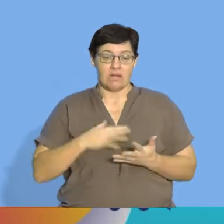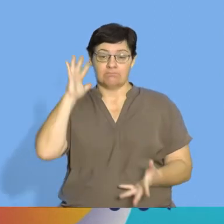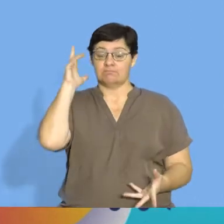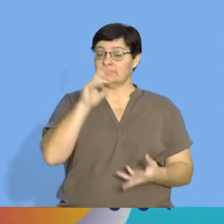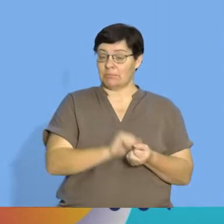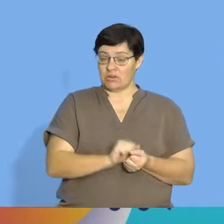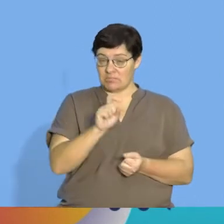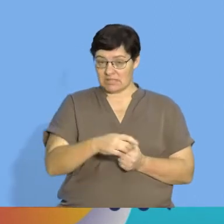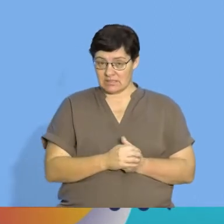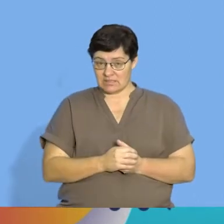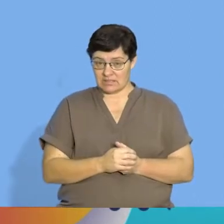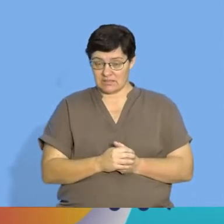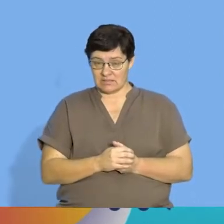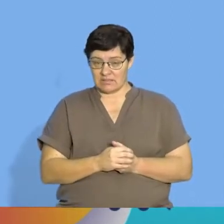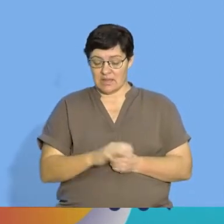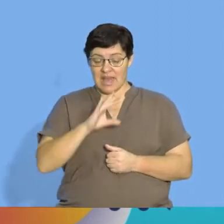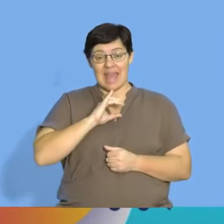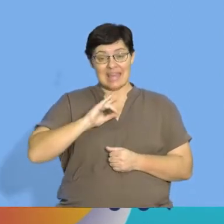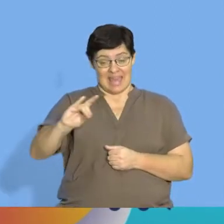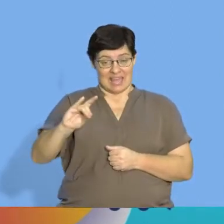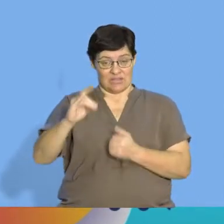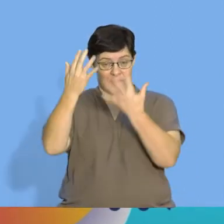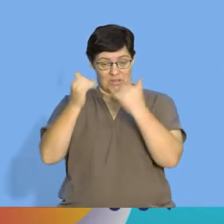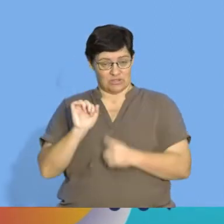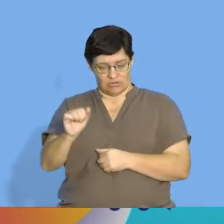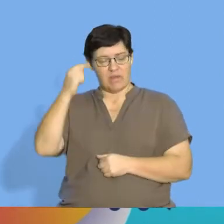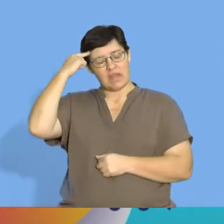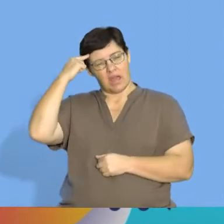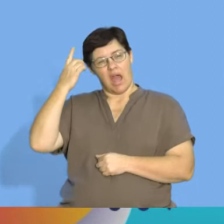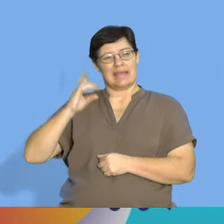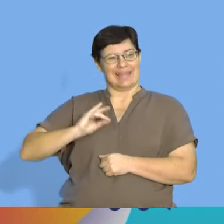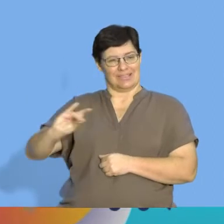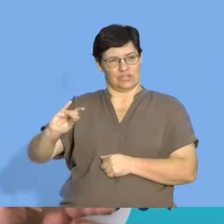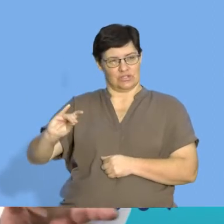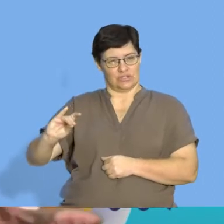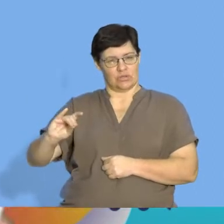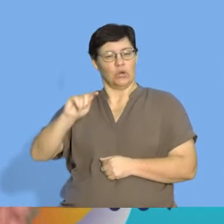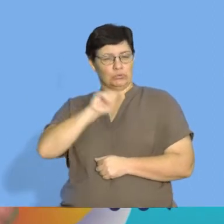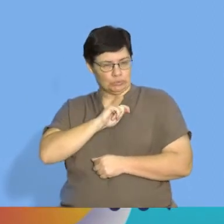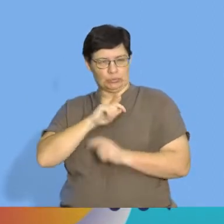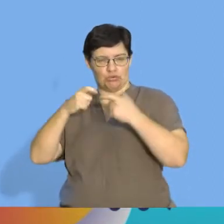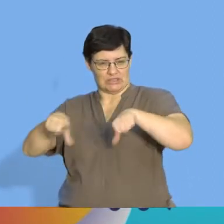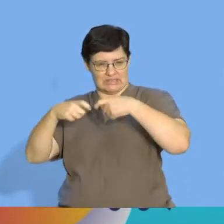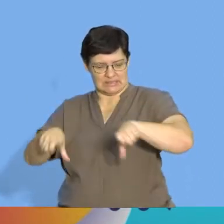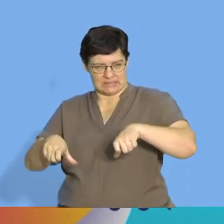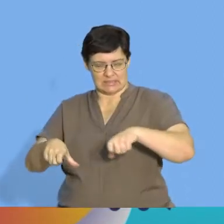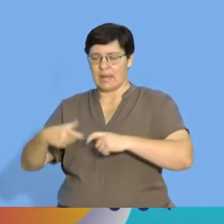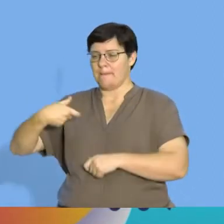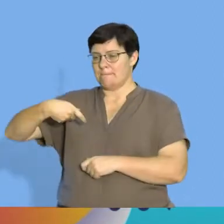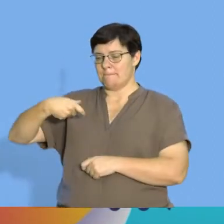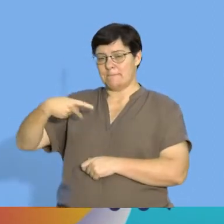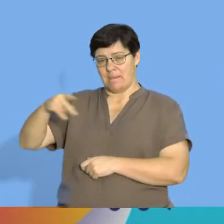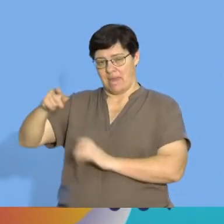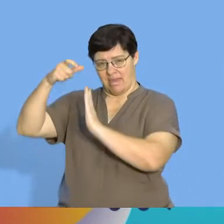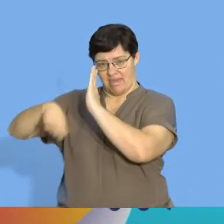clearly, if we have to summarize, cash budget, you think cash, you think actual receipts